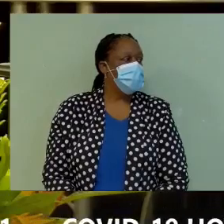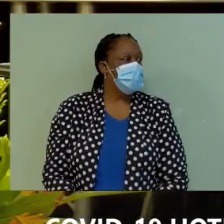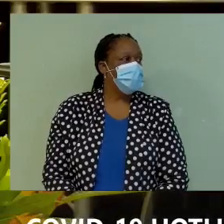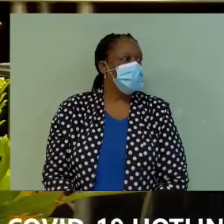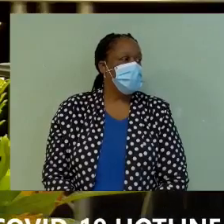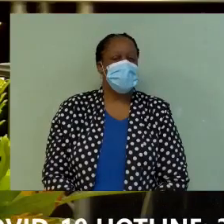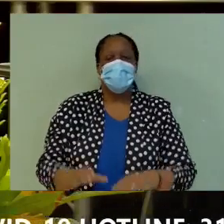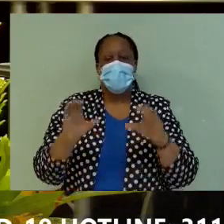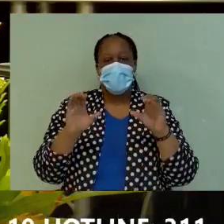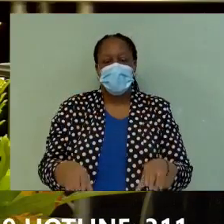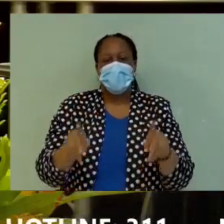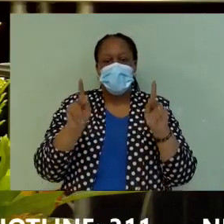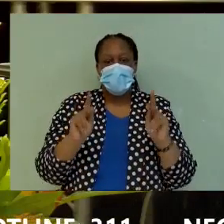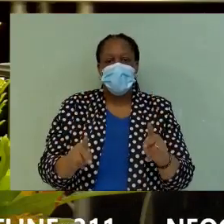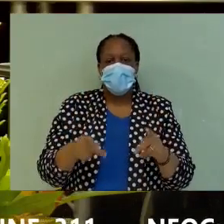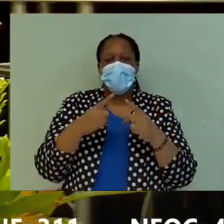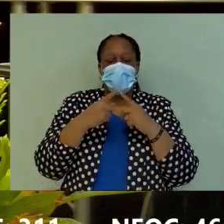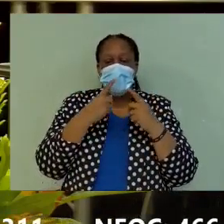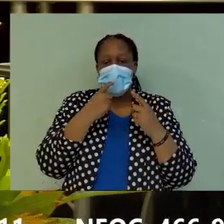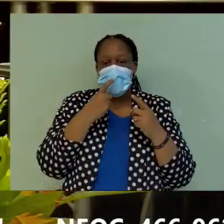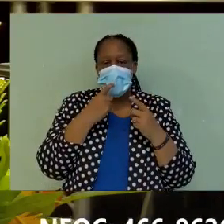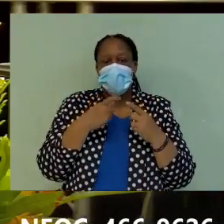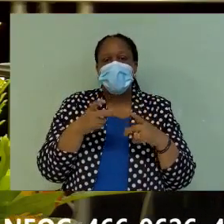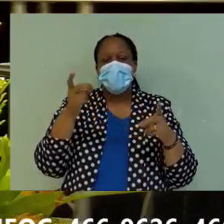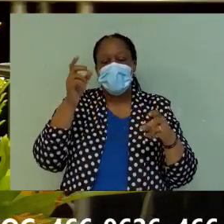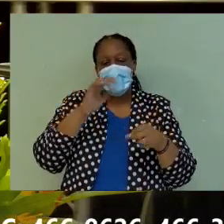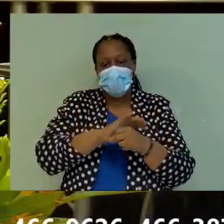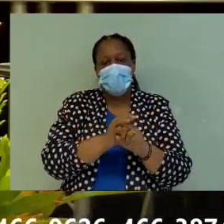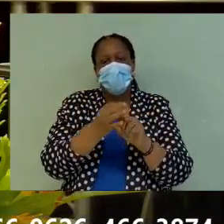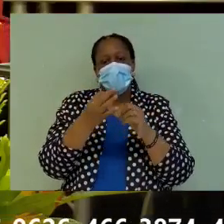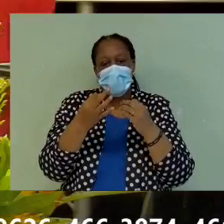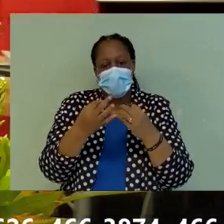longer infected with the virus?